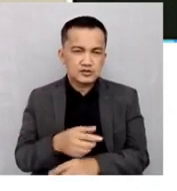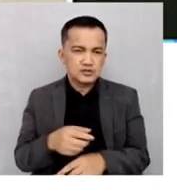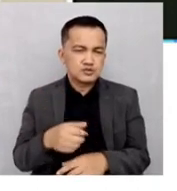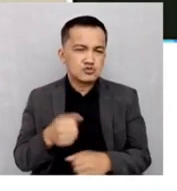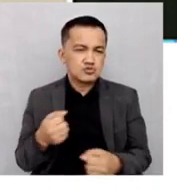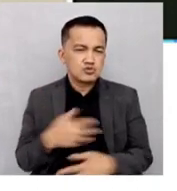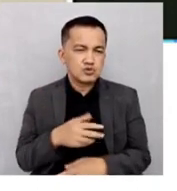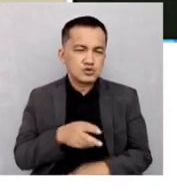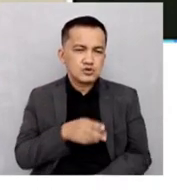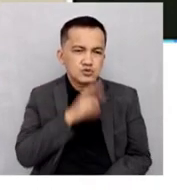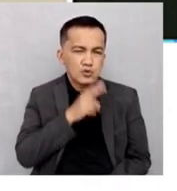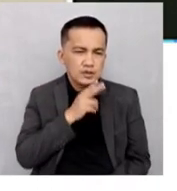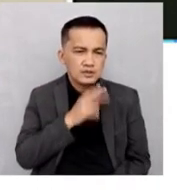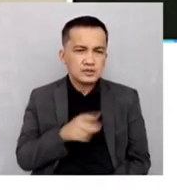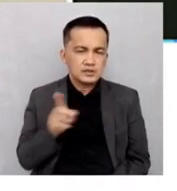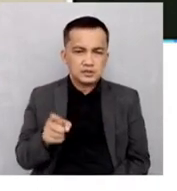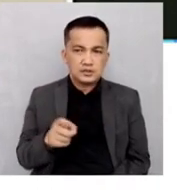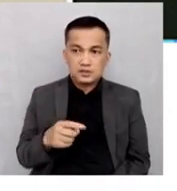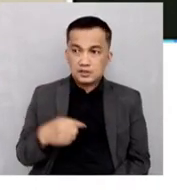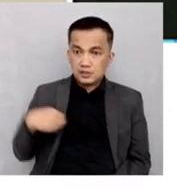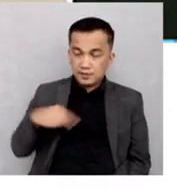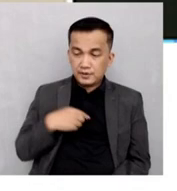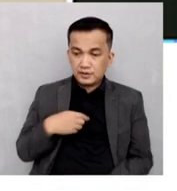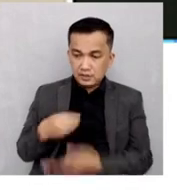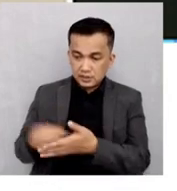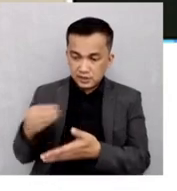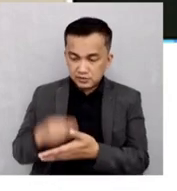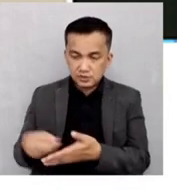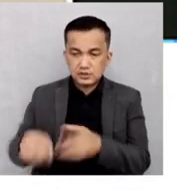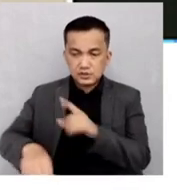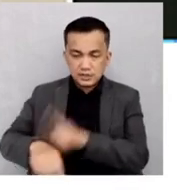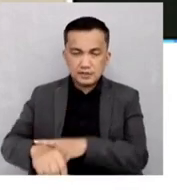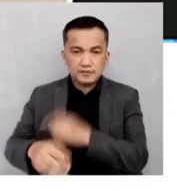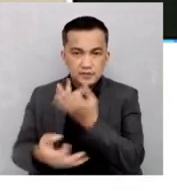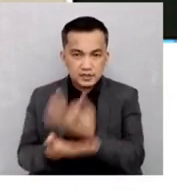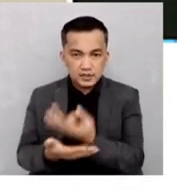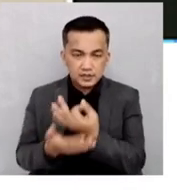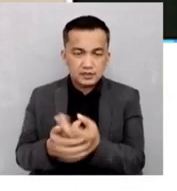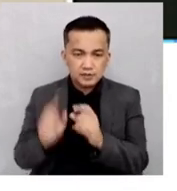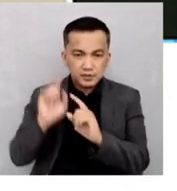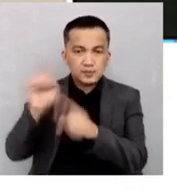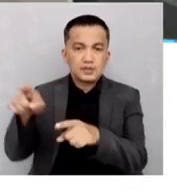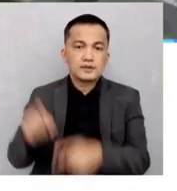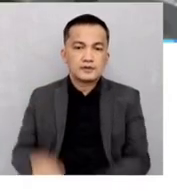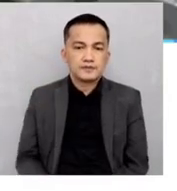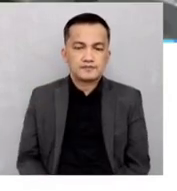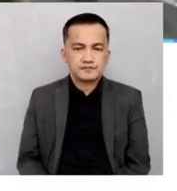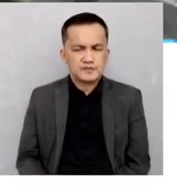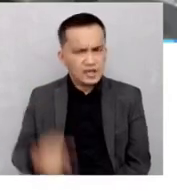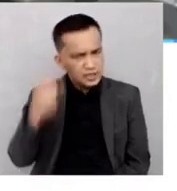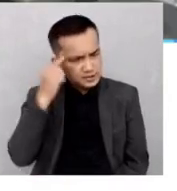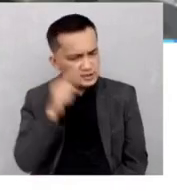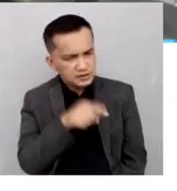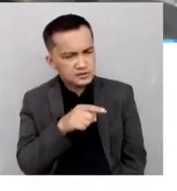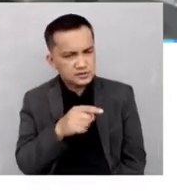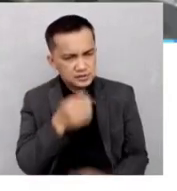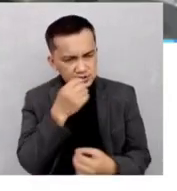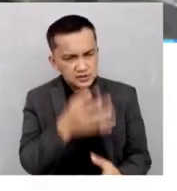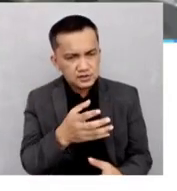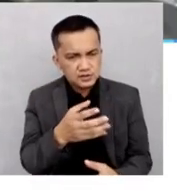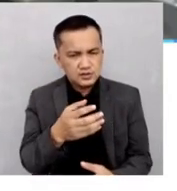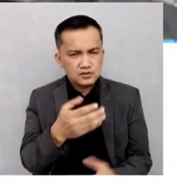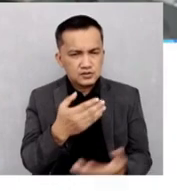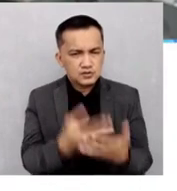aming oras, panahon, effort, pera, para nandoon kami. I think someone has to tell the good senator